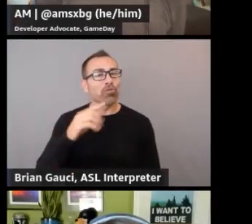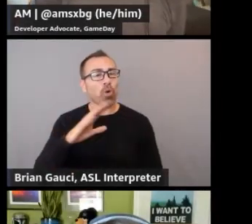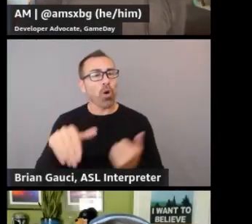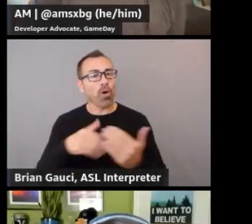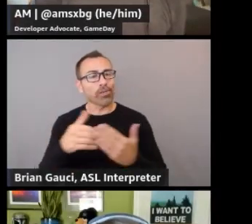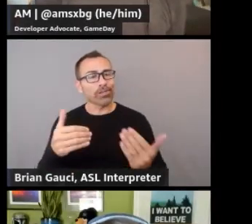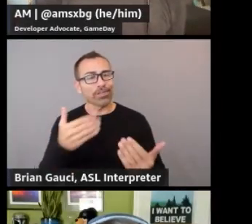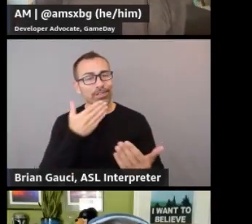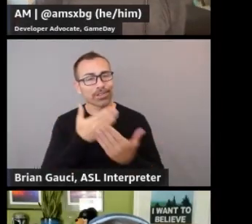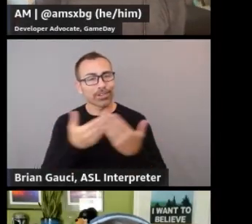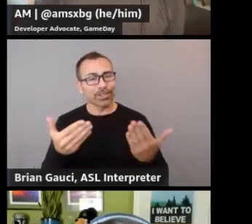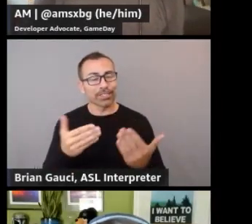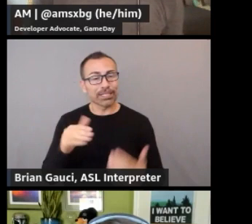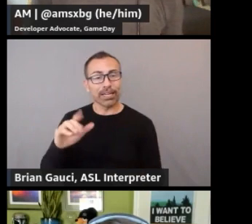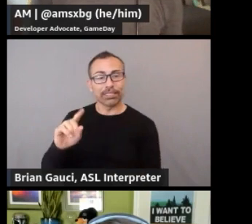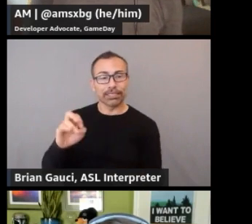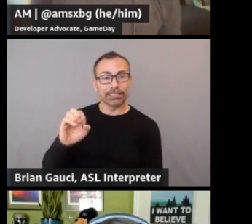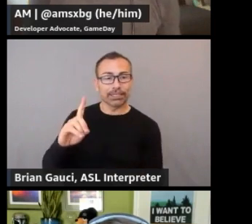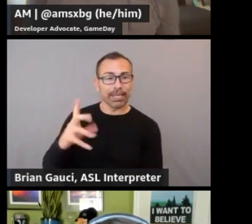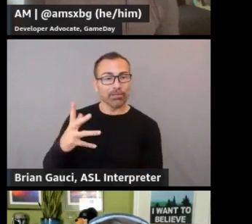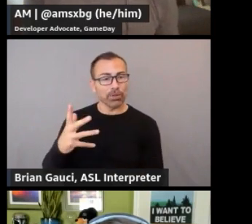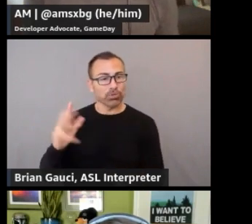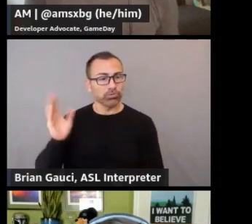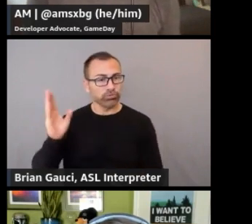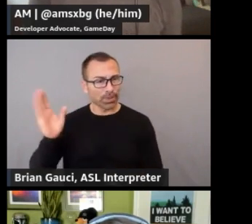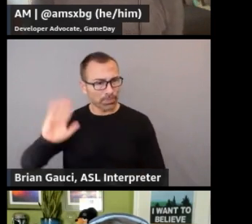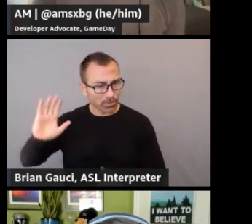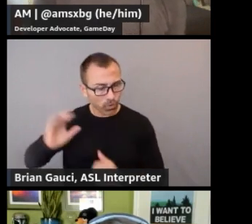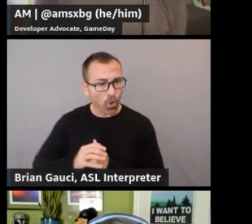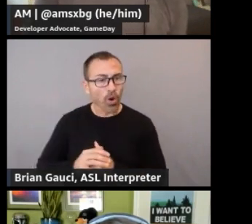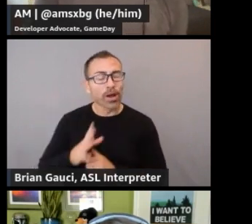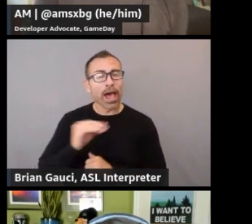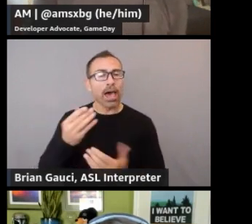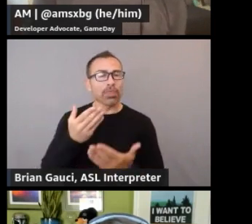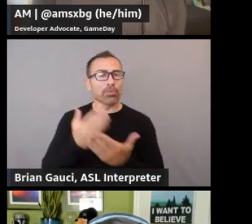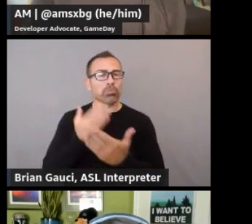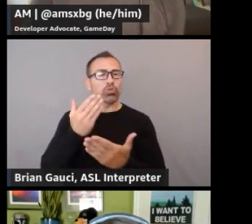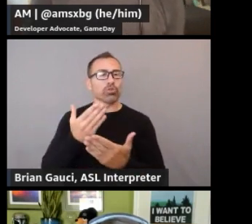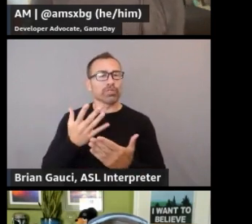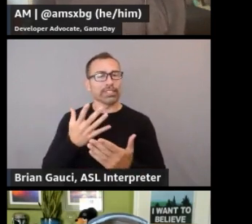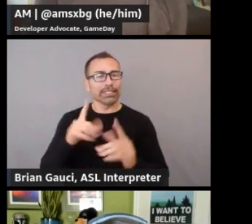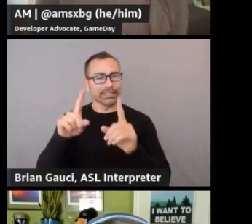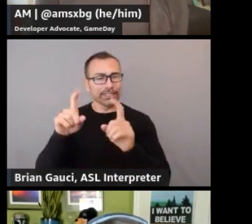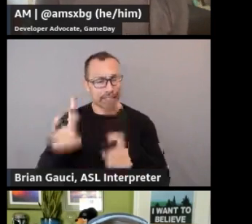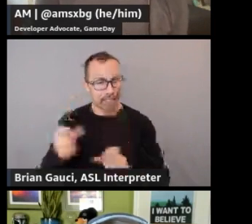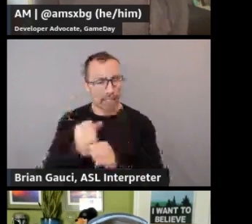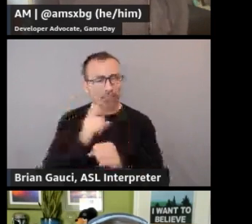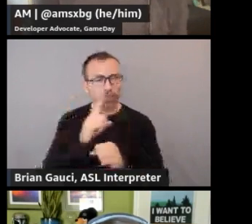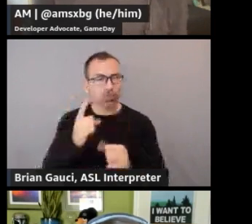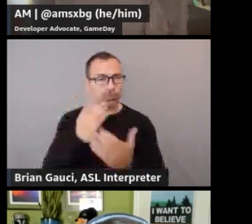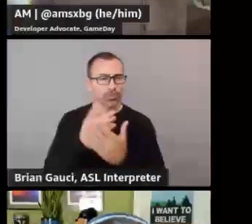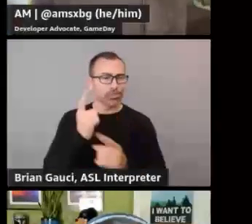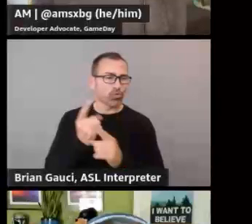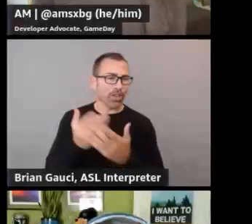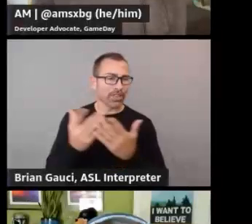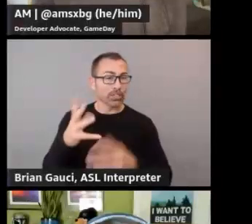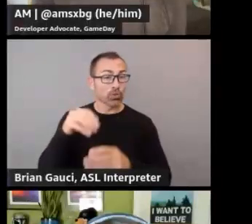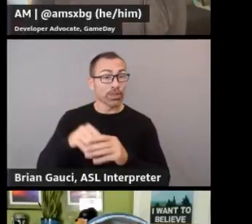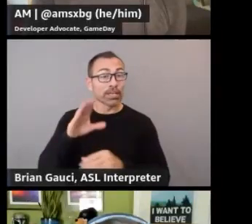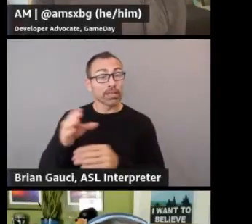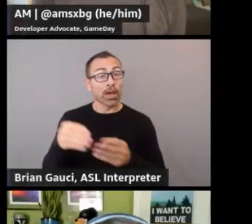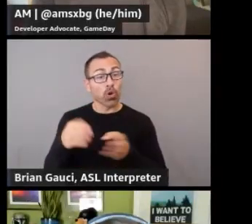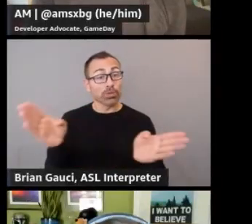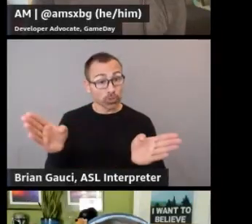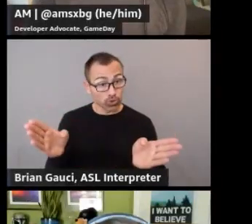of our proofs, also the intensive tests that we do to make sure that we're proving the right things, are all in that open source repository that you can look